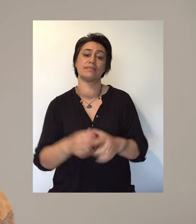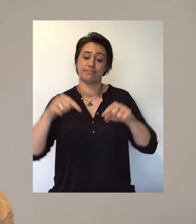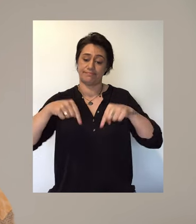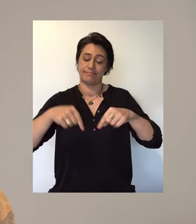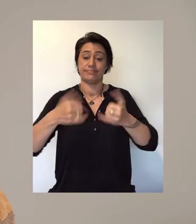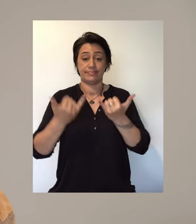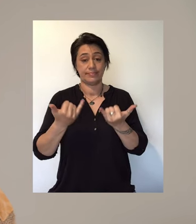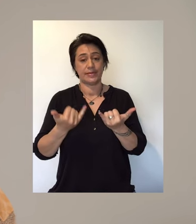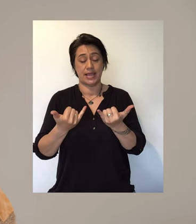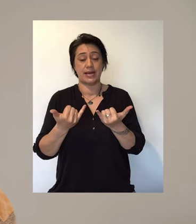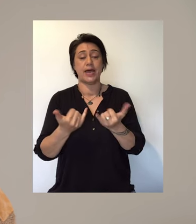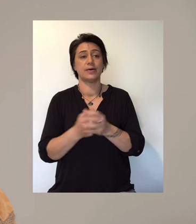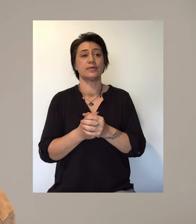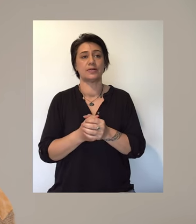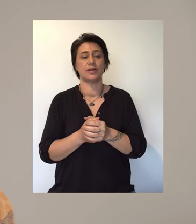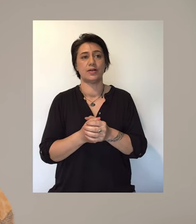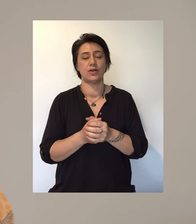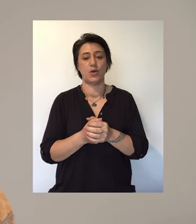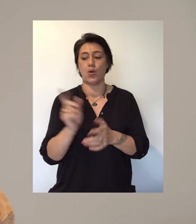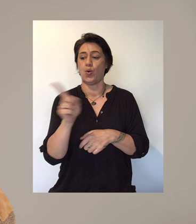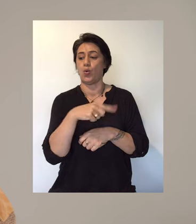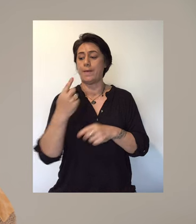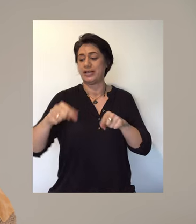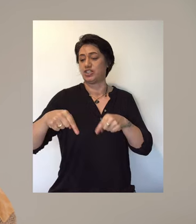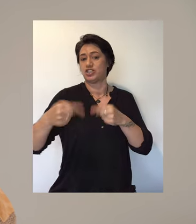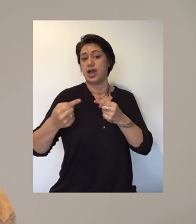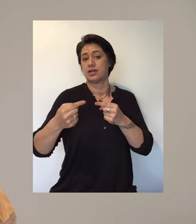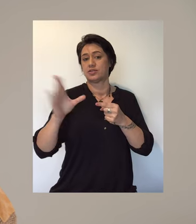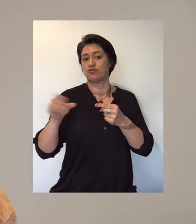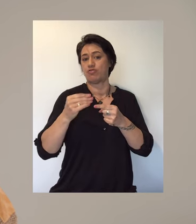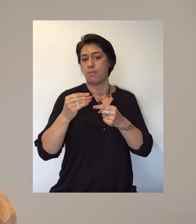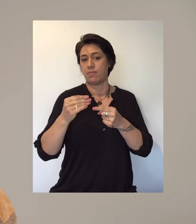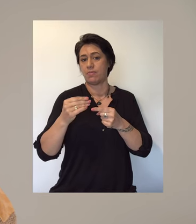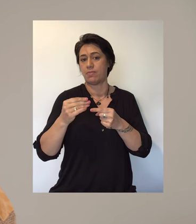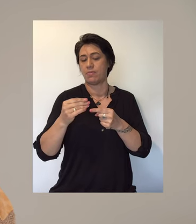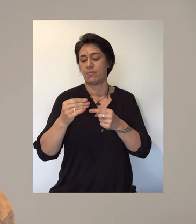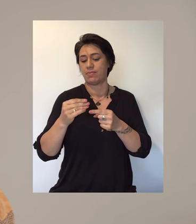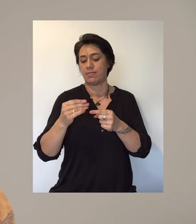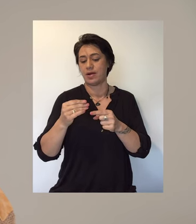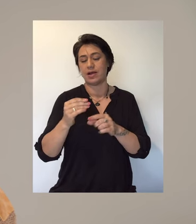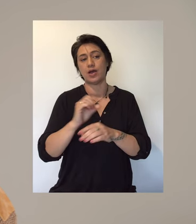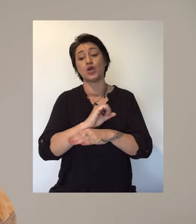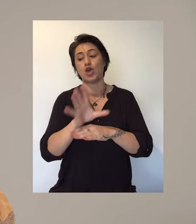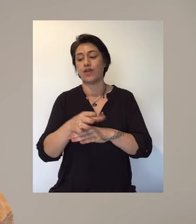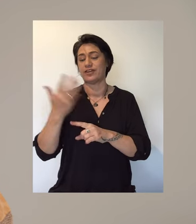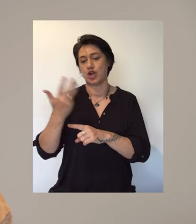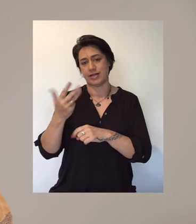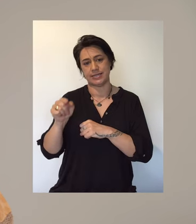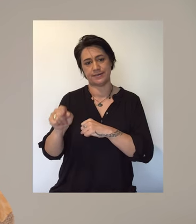At this present time, we are again being challenged by the spread of COVID-19.